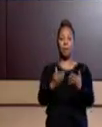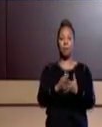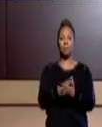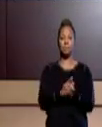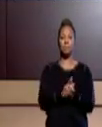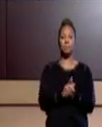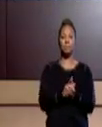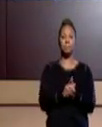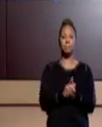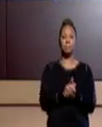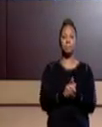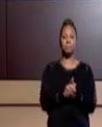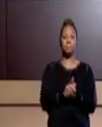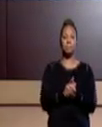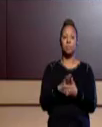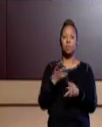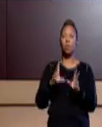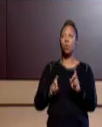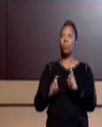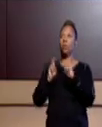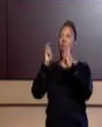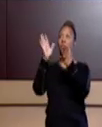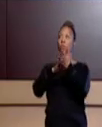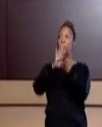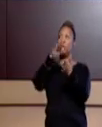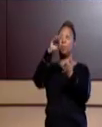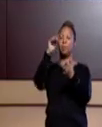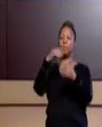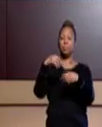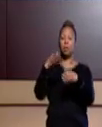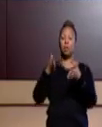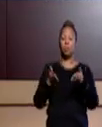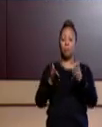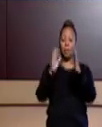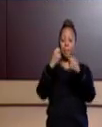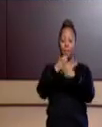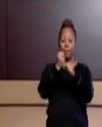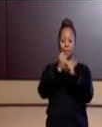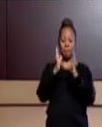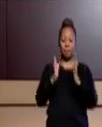way. We give you glory, way maker.